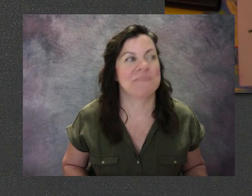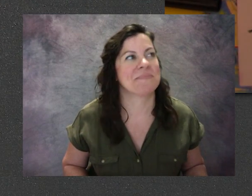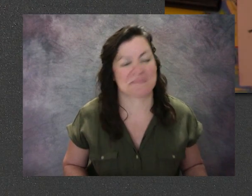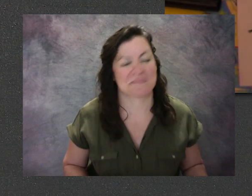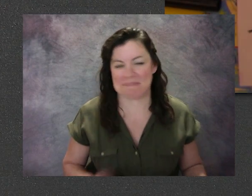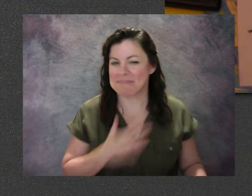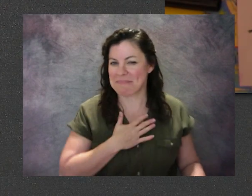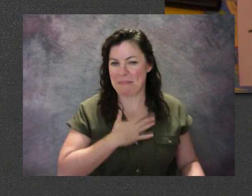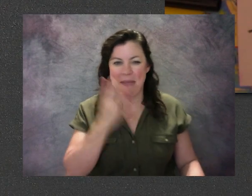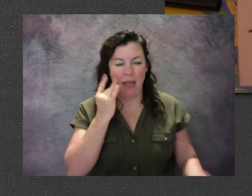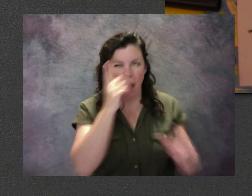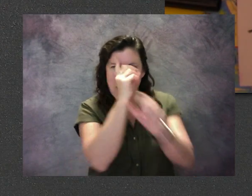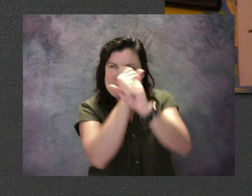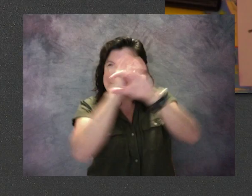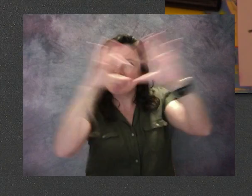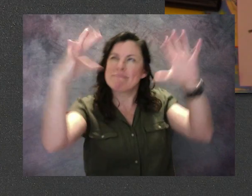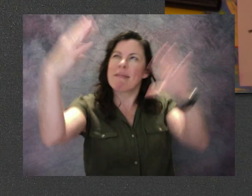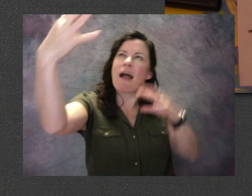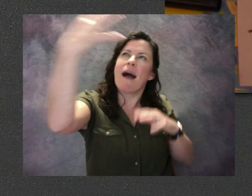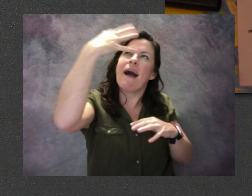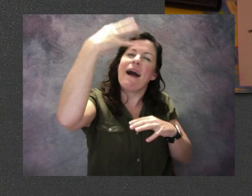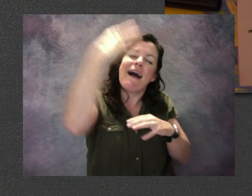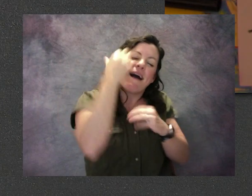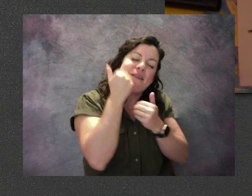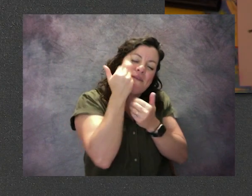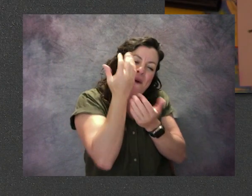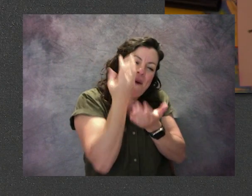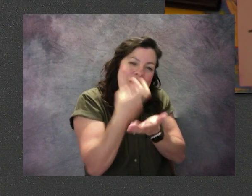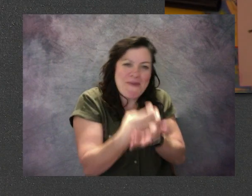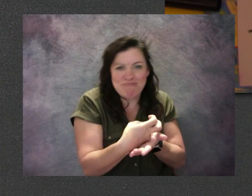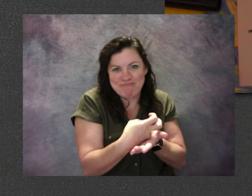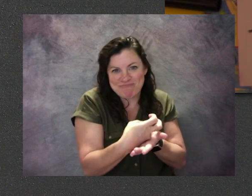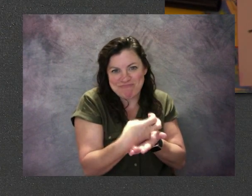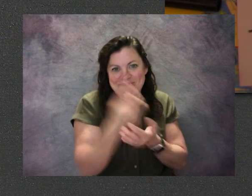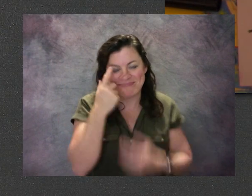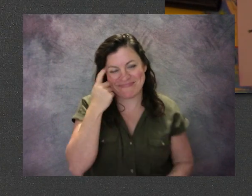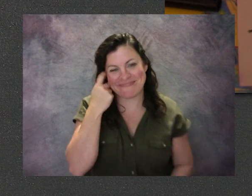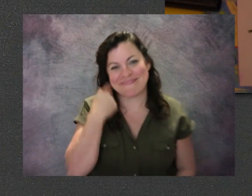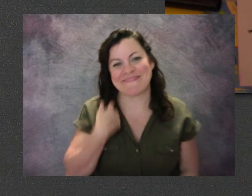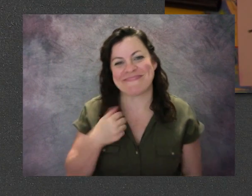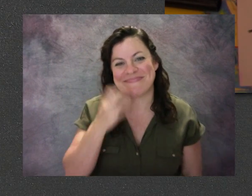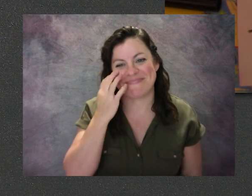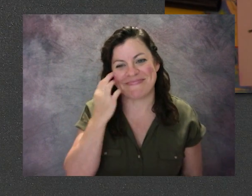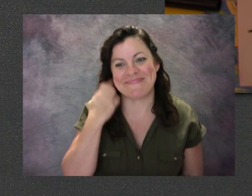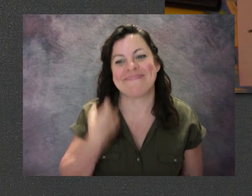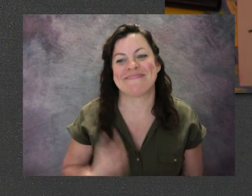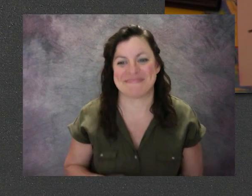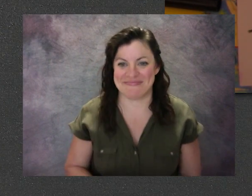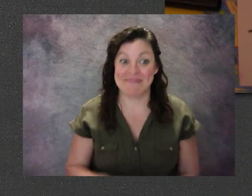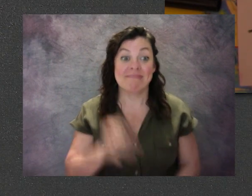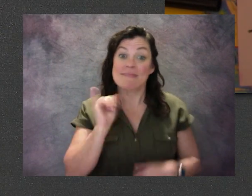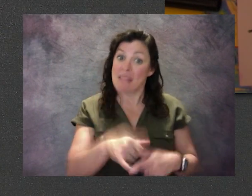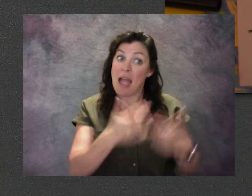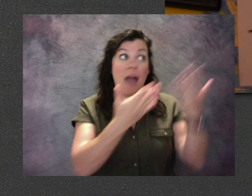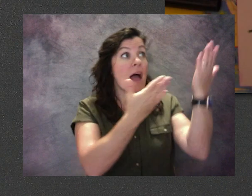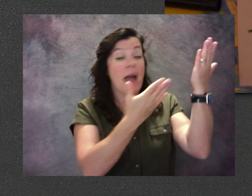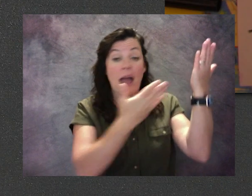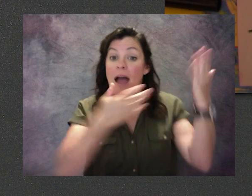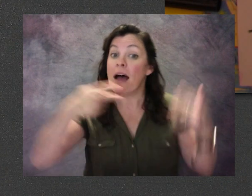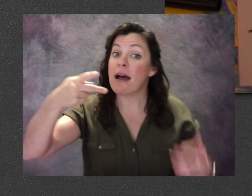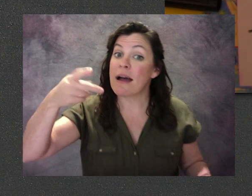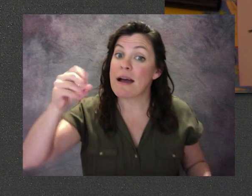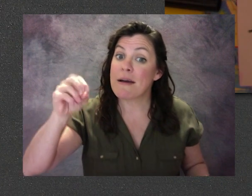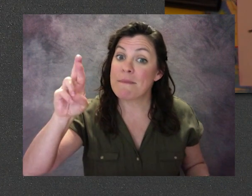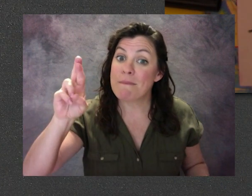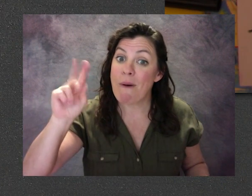And there we have our cat portrait. Now we'll get to start doing some coloring. Think about the colors